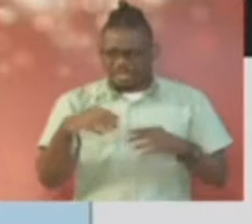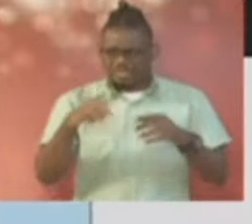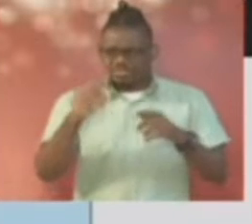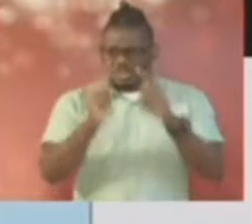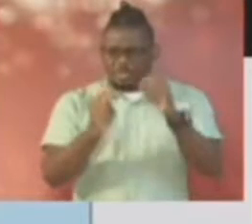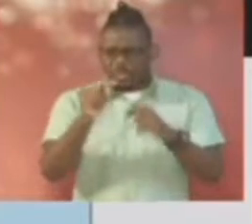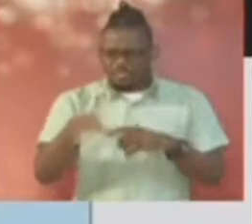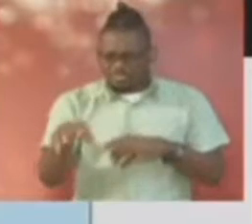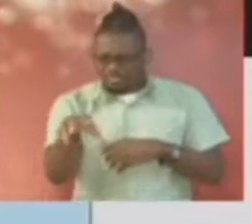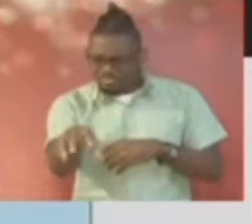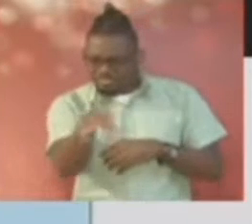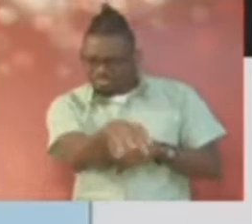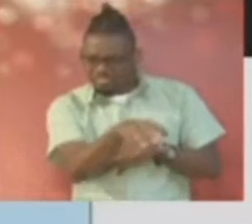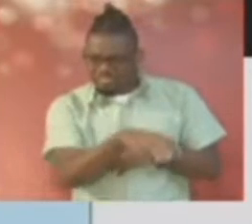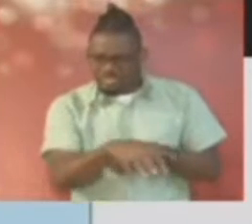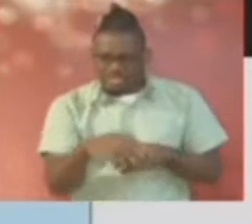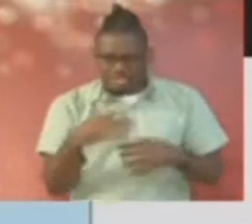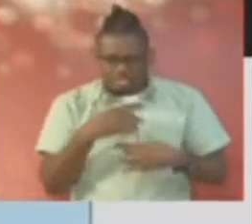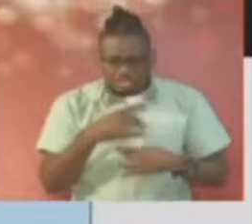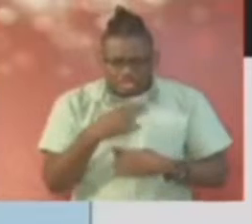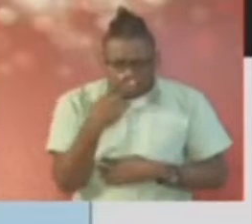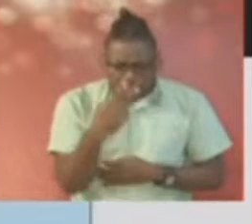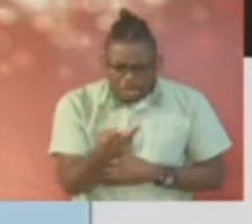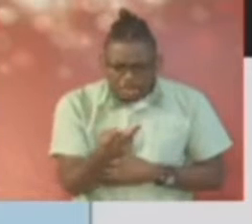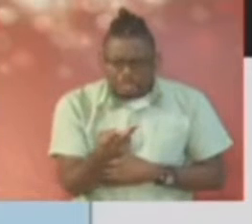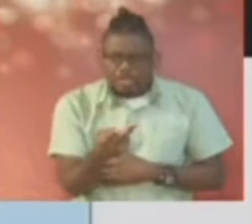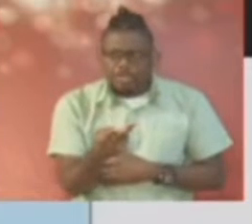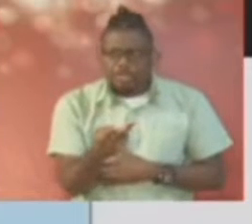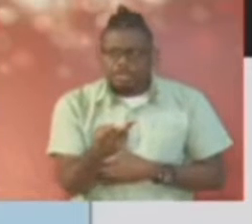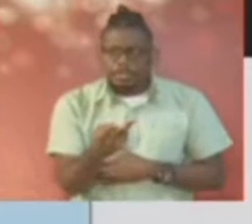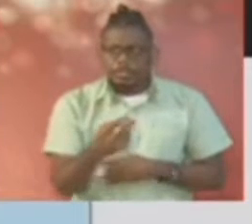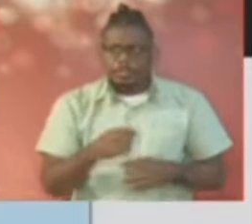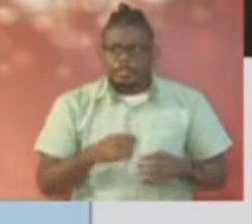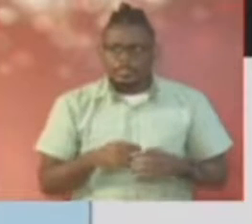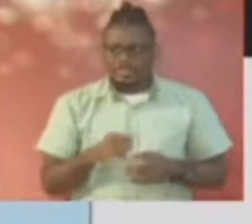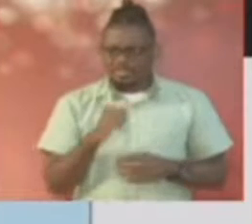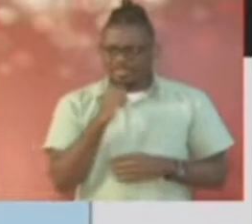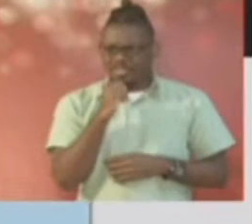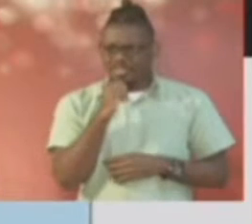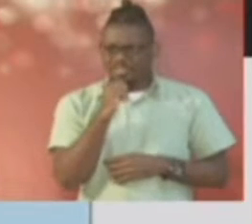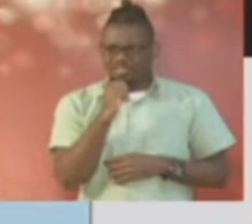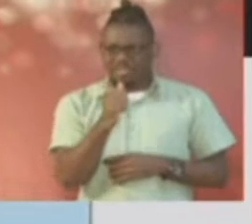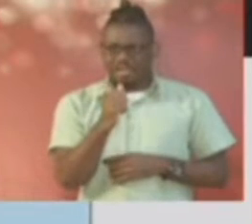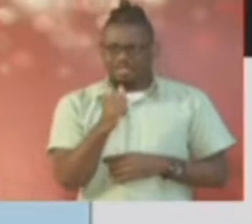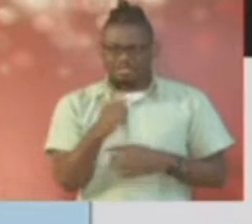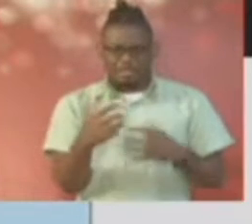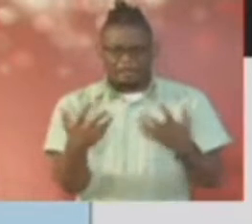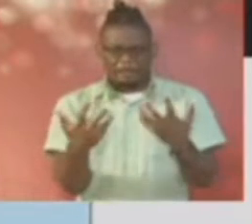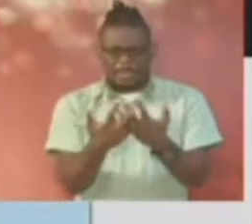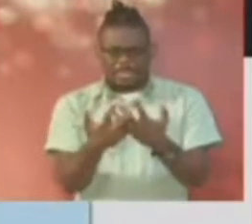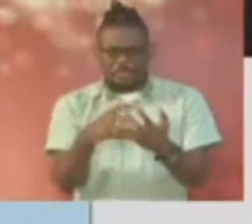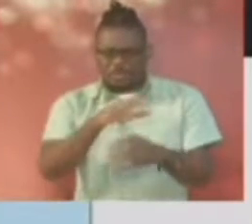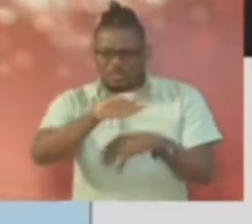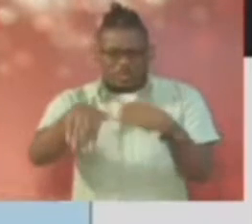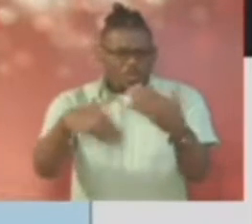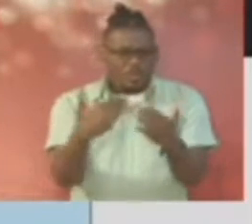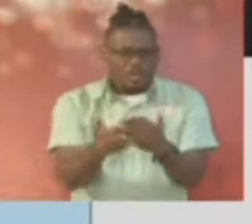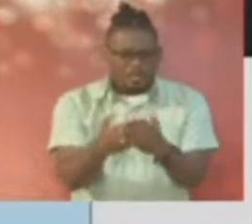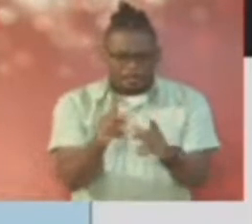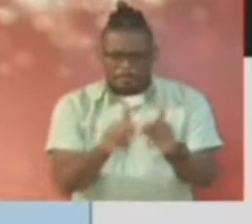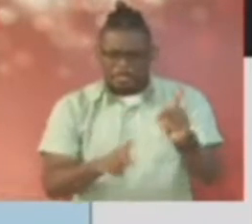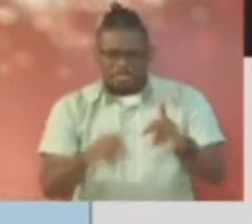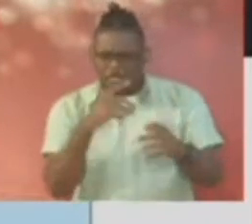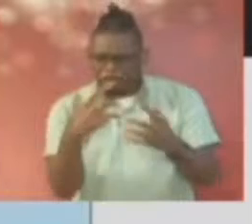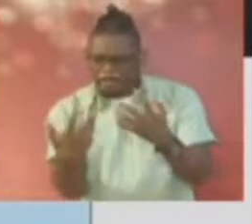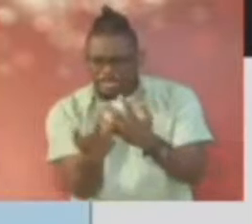that the case rates per county does not necessarily align with the total number of cases per county. And I'll draw your attention to